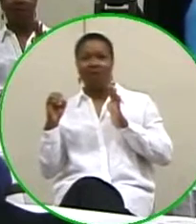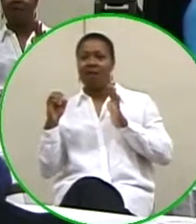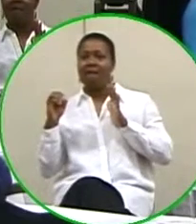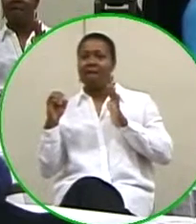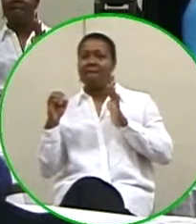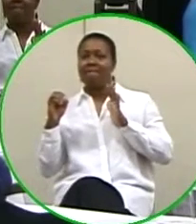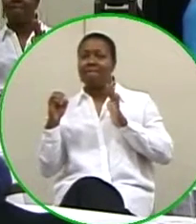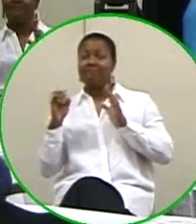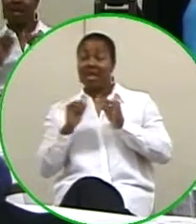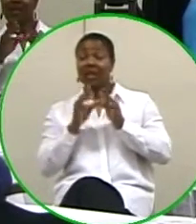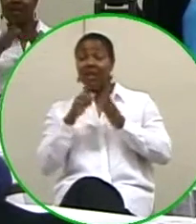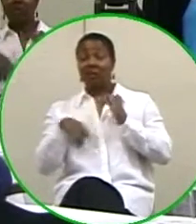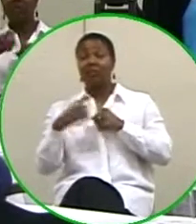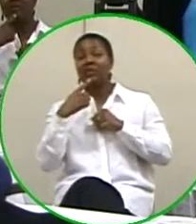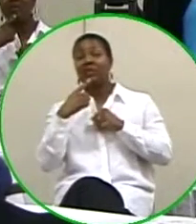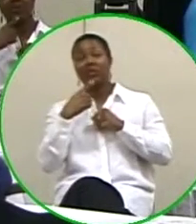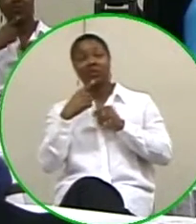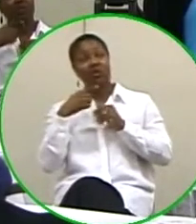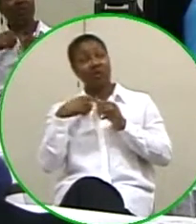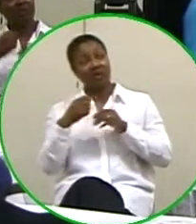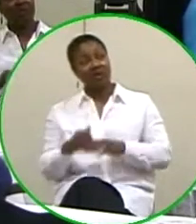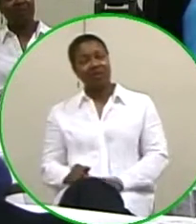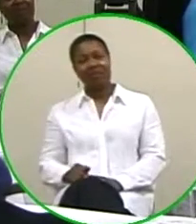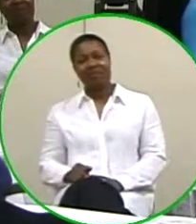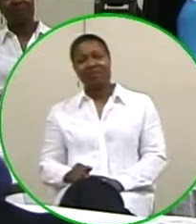very literal about what you're being told. Can